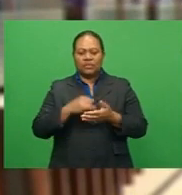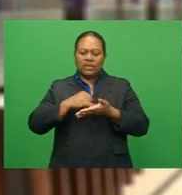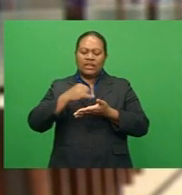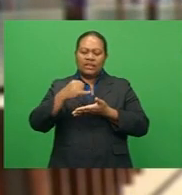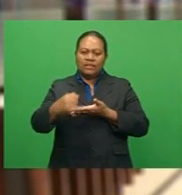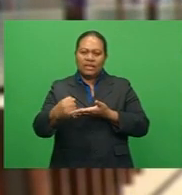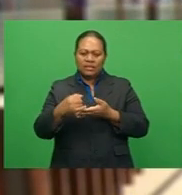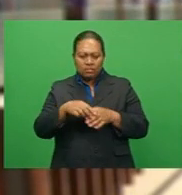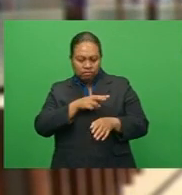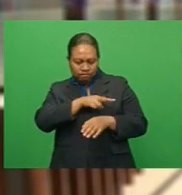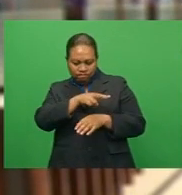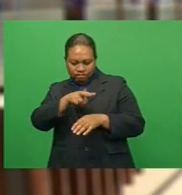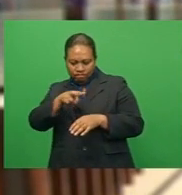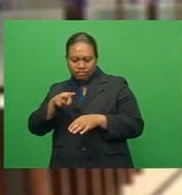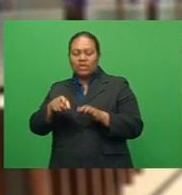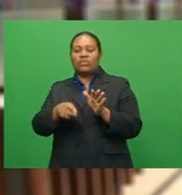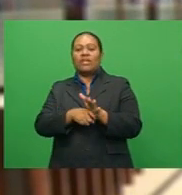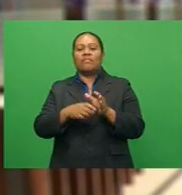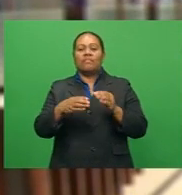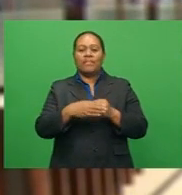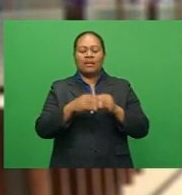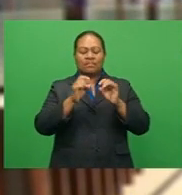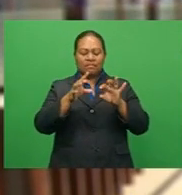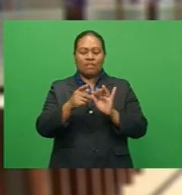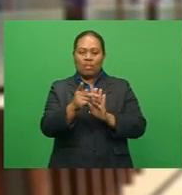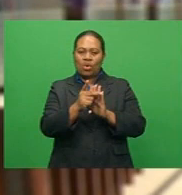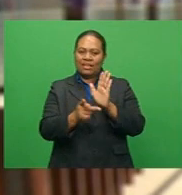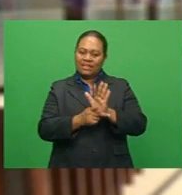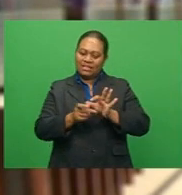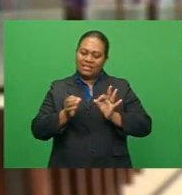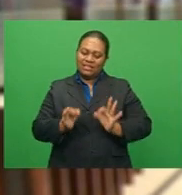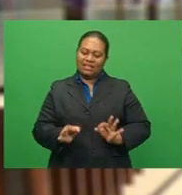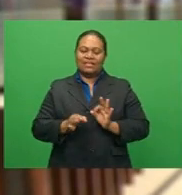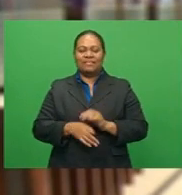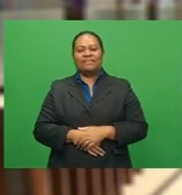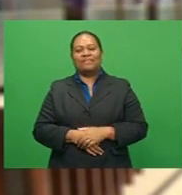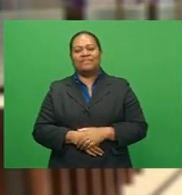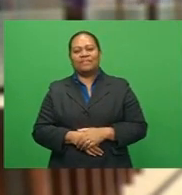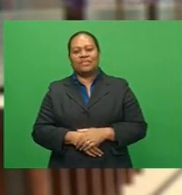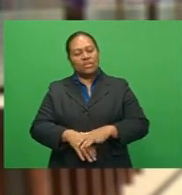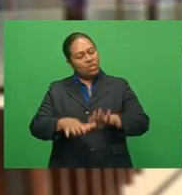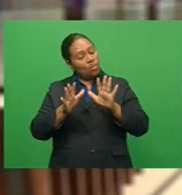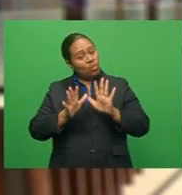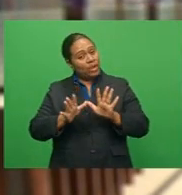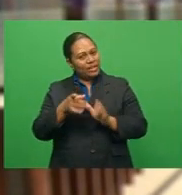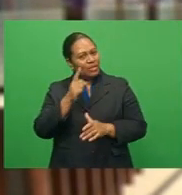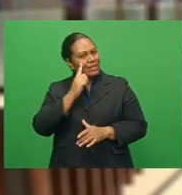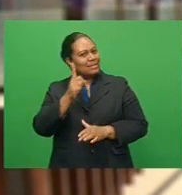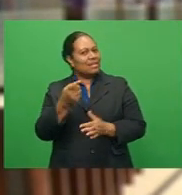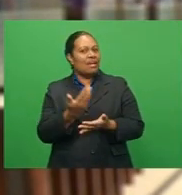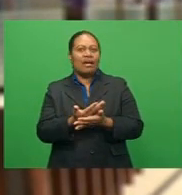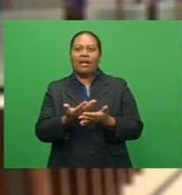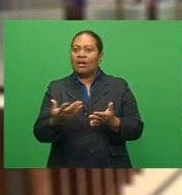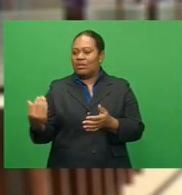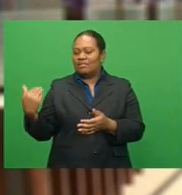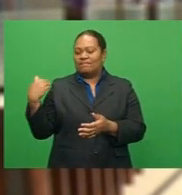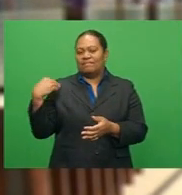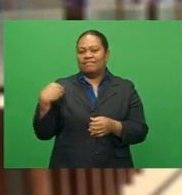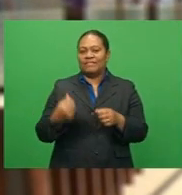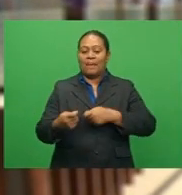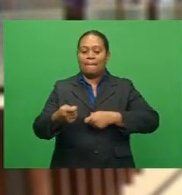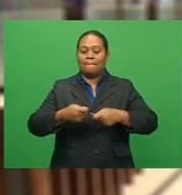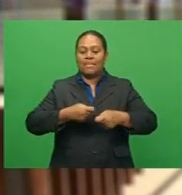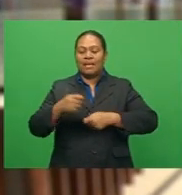closely watch the Reserve Bank of Australia's policy decision. So we'll wait to see how this will impact the market